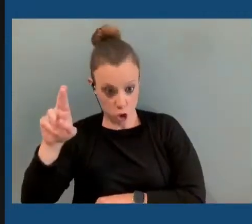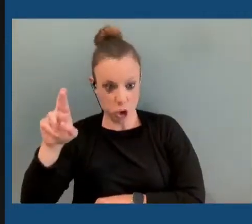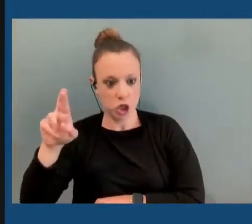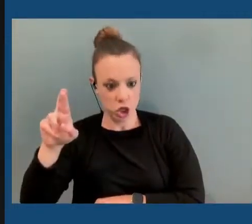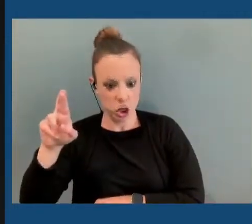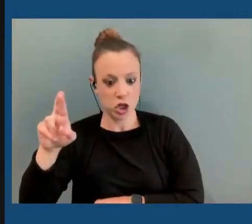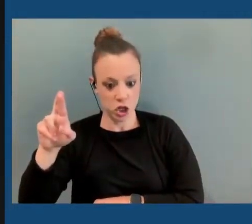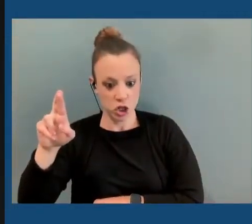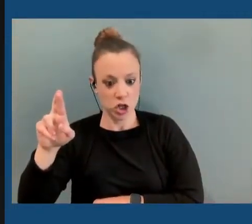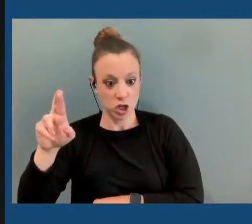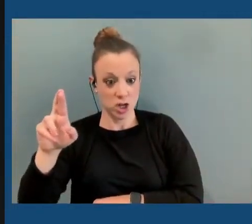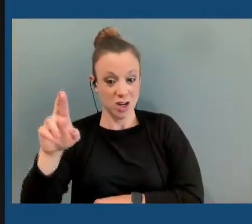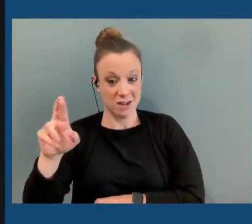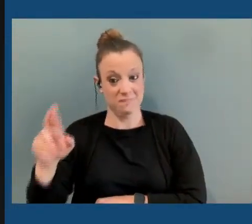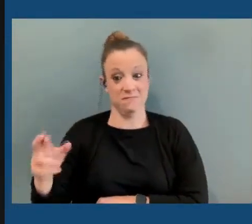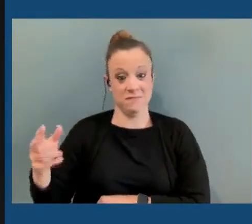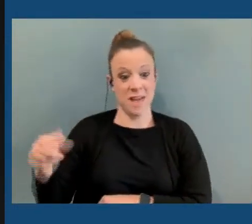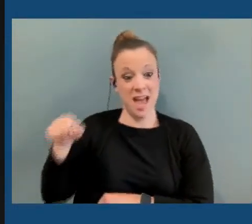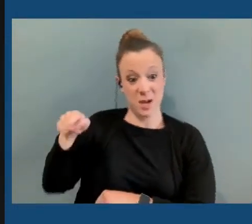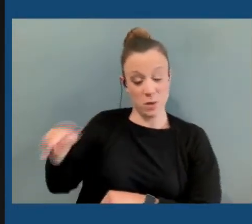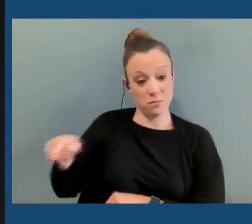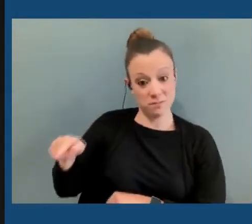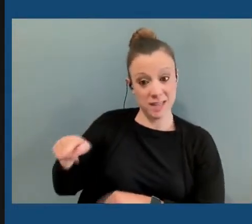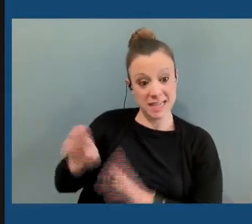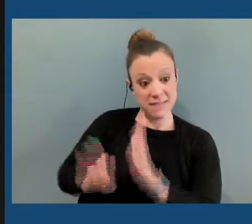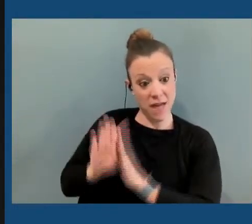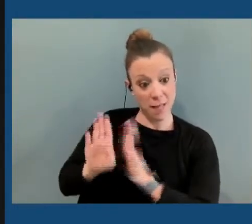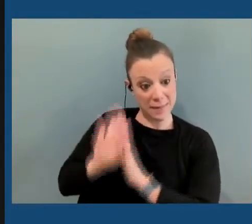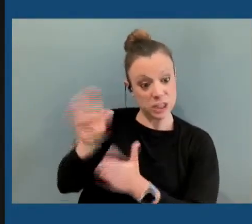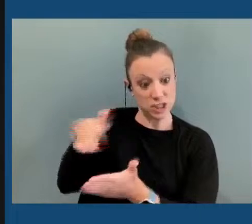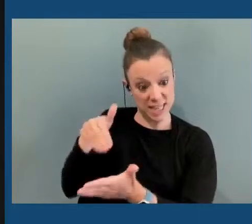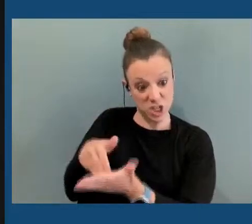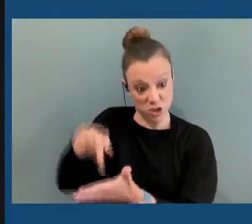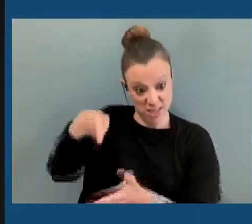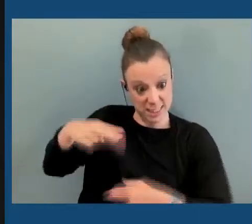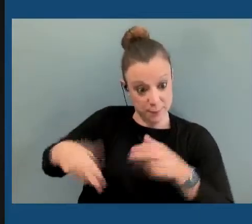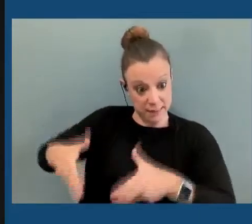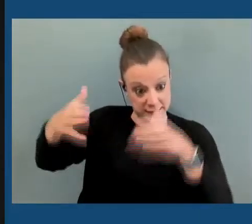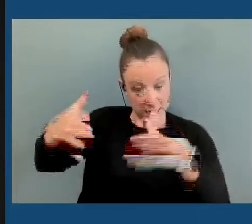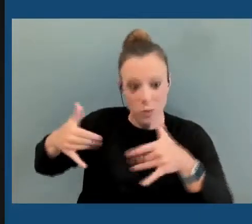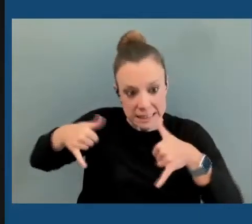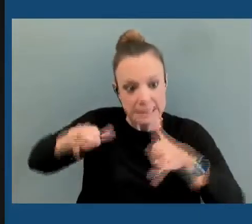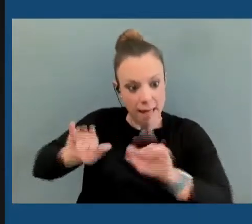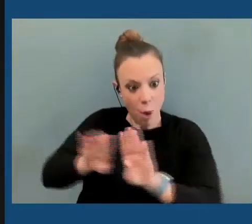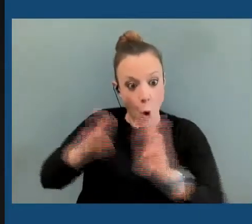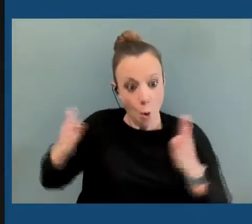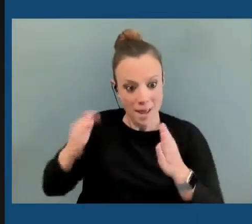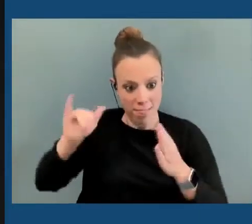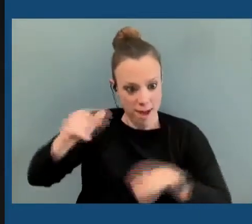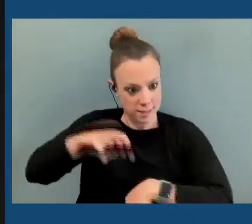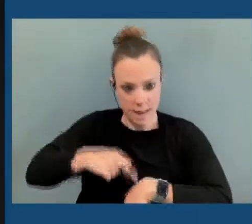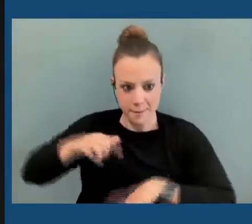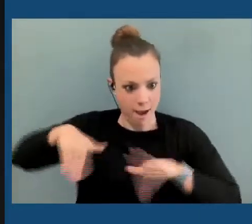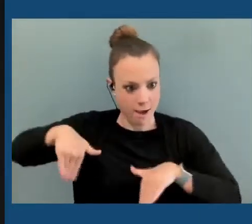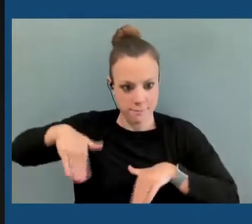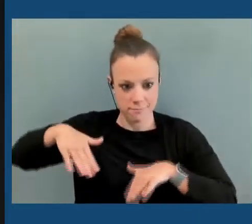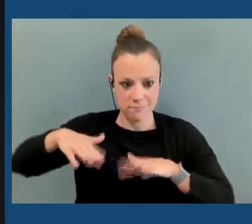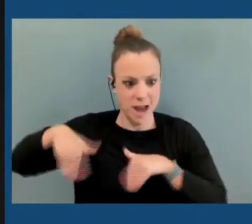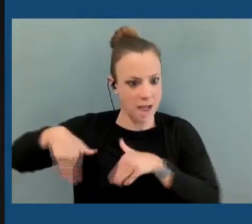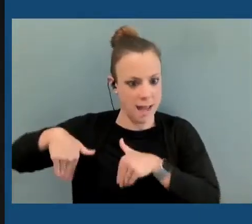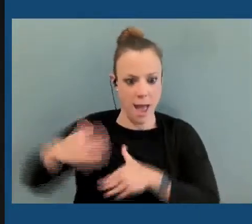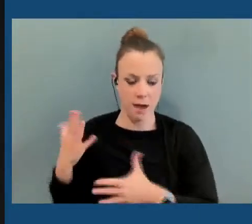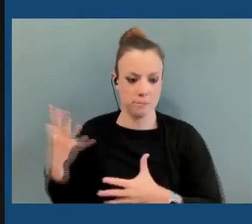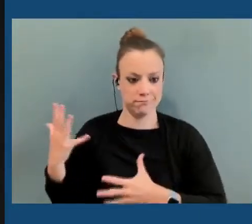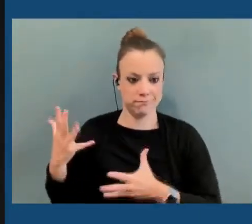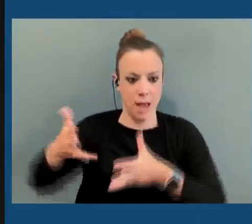it was, the developmental center was still open at the time. And to what the governor said, or to what the mayor said, when the